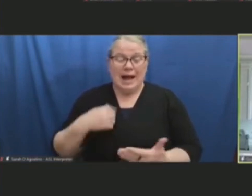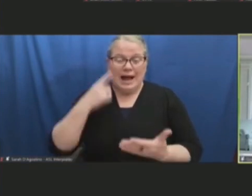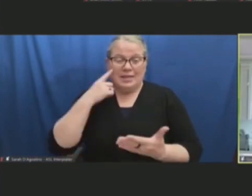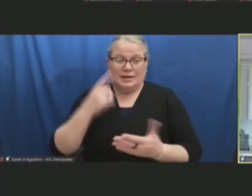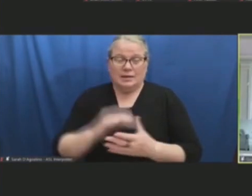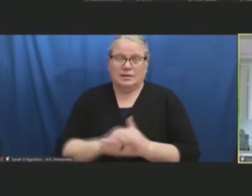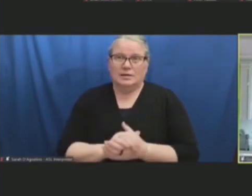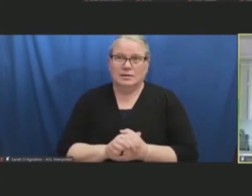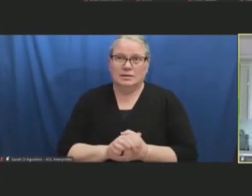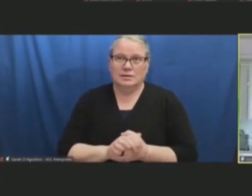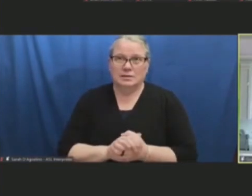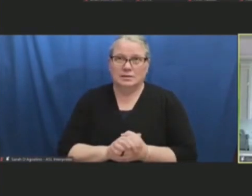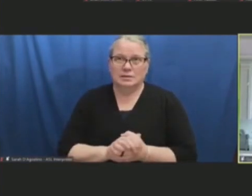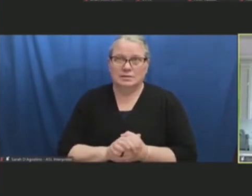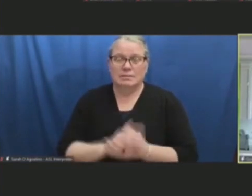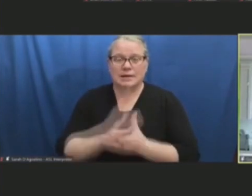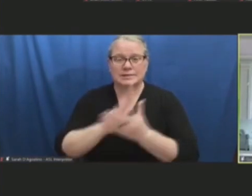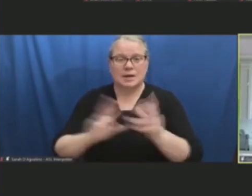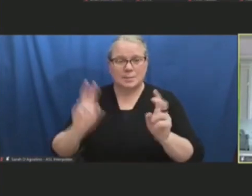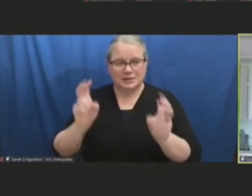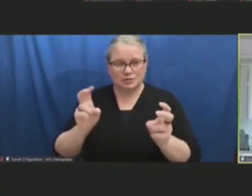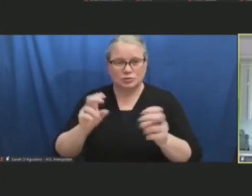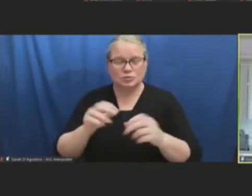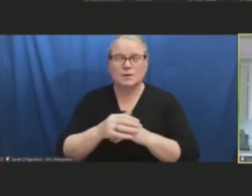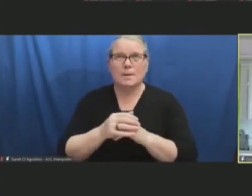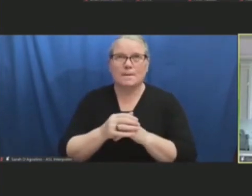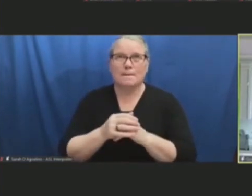the legacy of Donald Trump is a problem. And